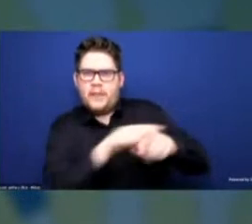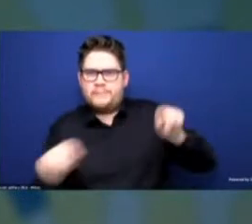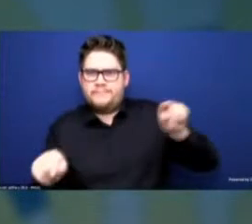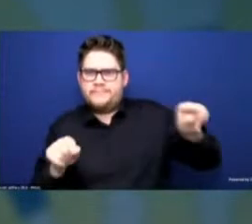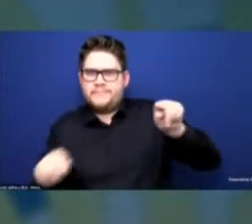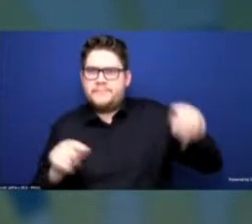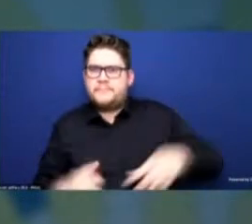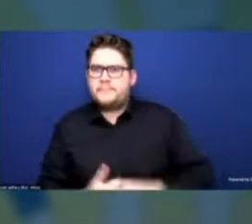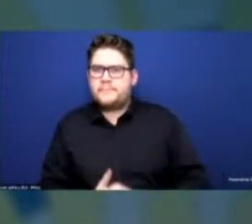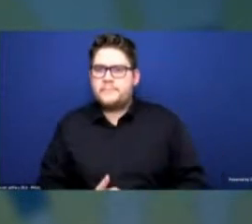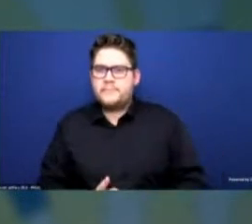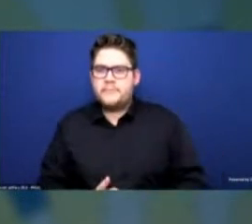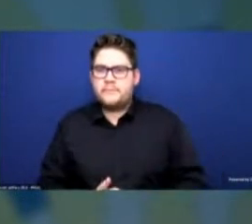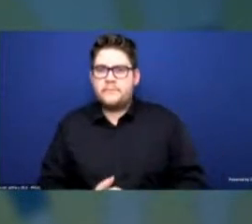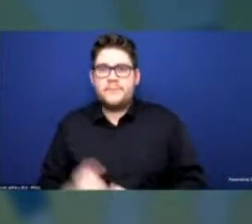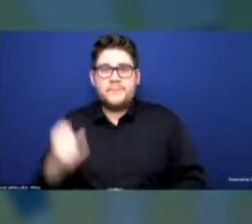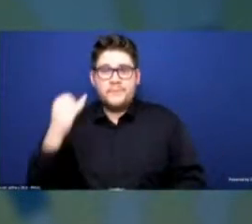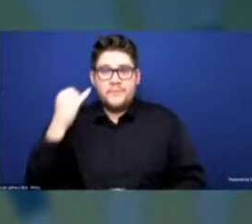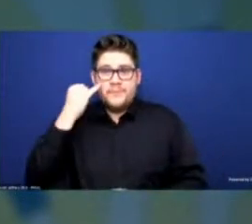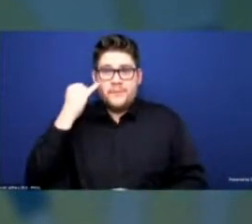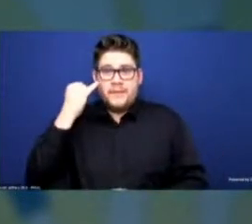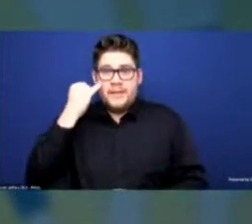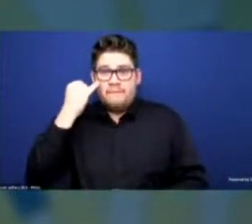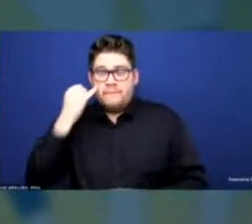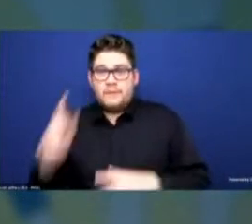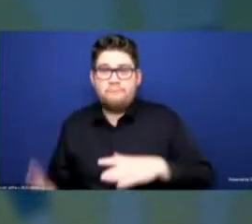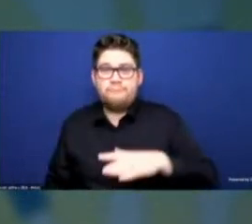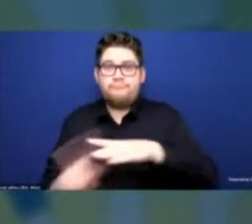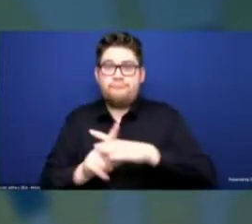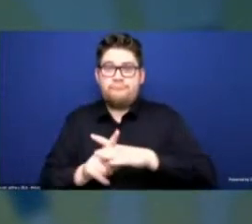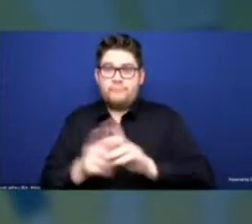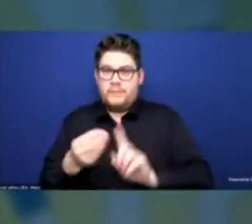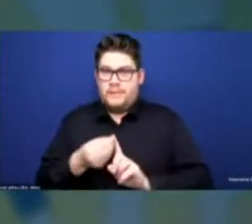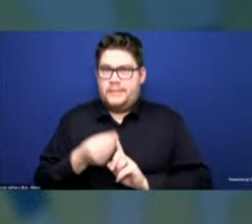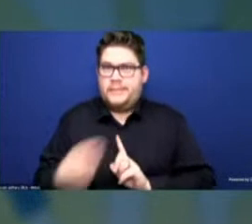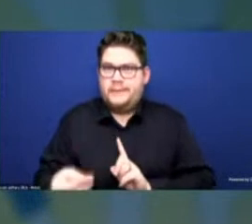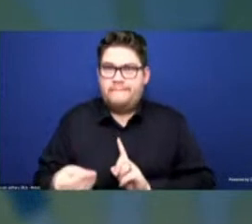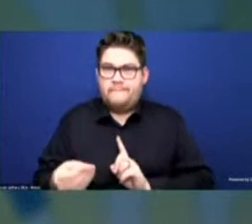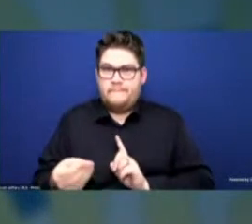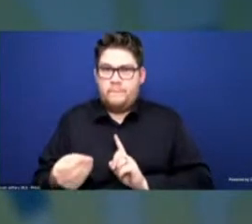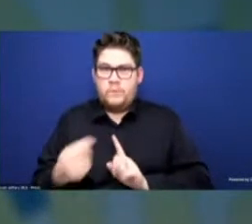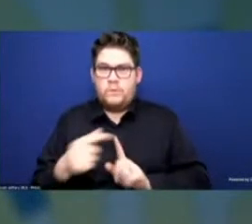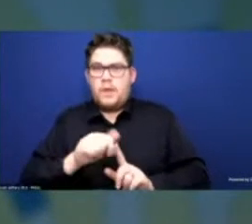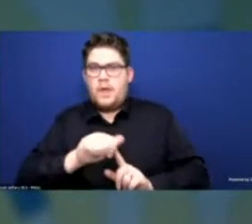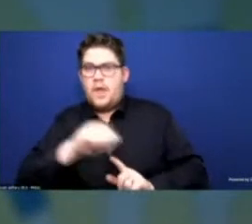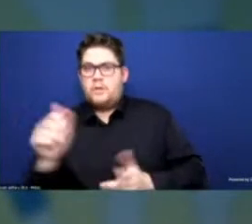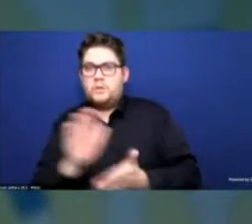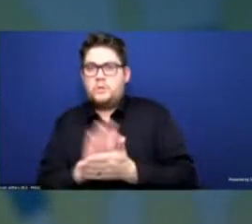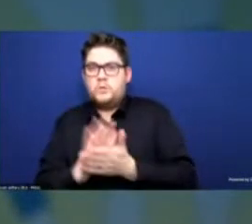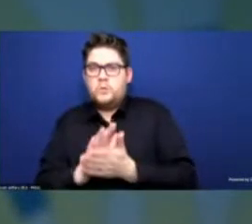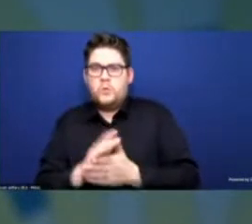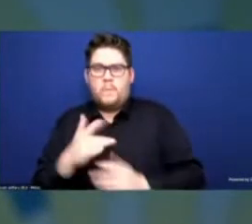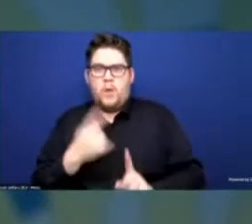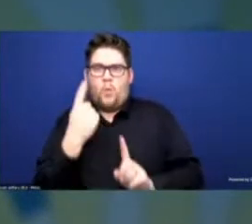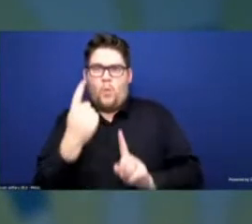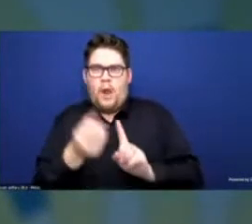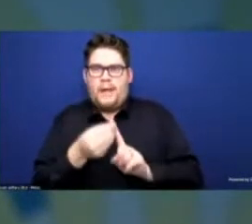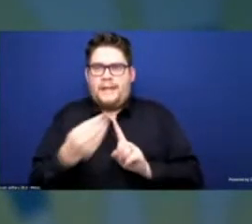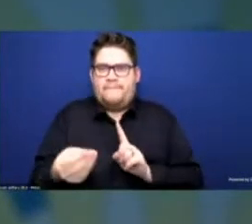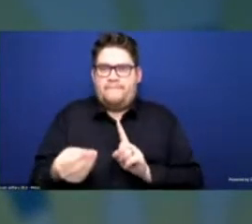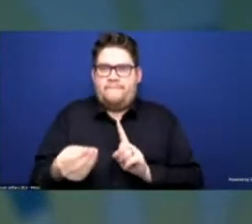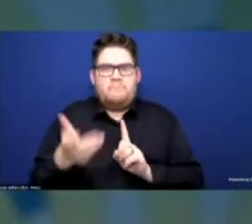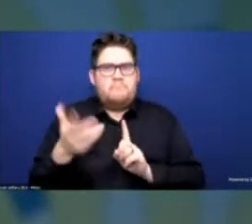the transmission happened in a school is to one other person in that school setting. And importantly, no transmission